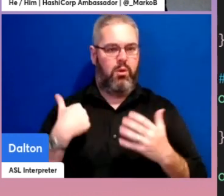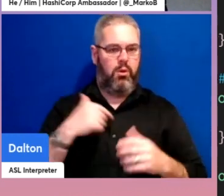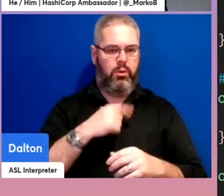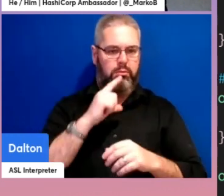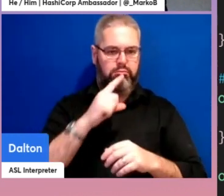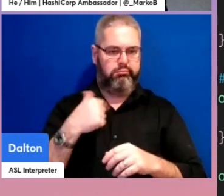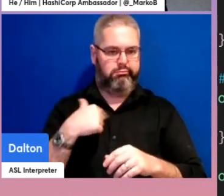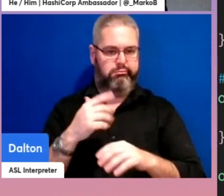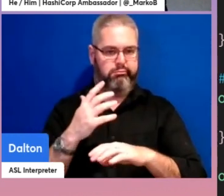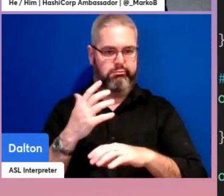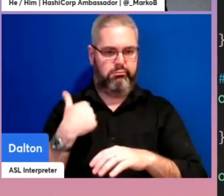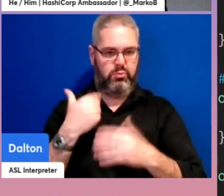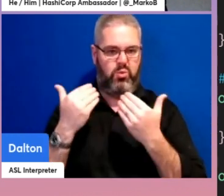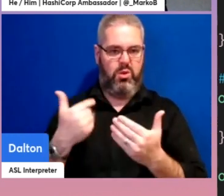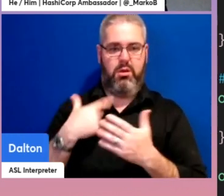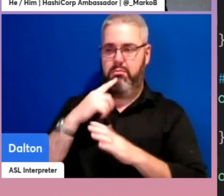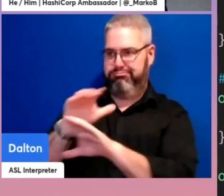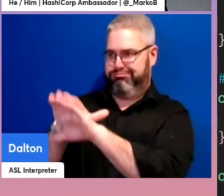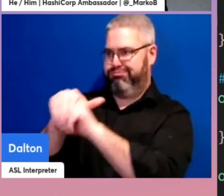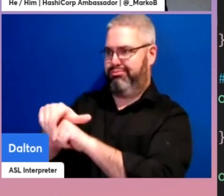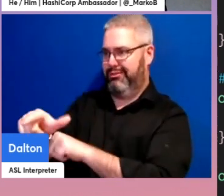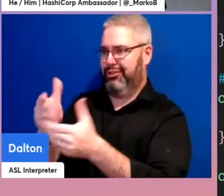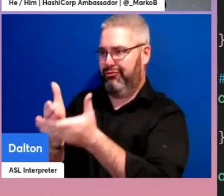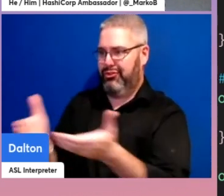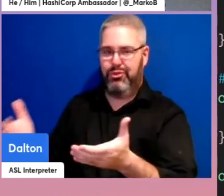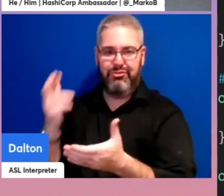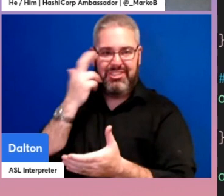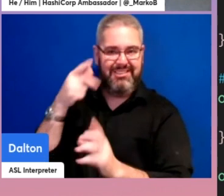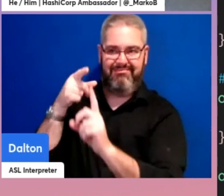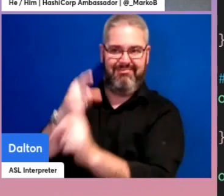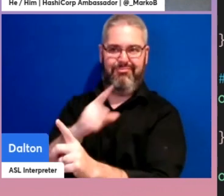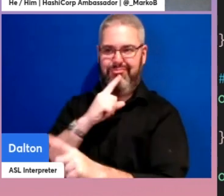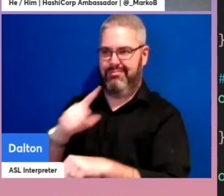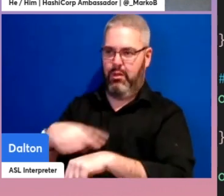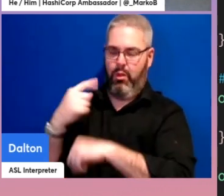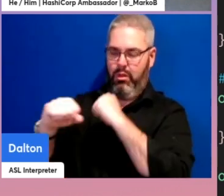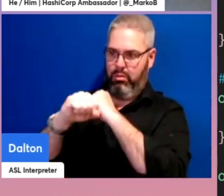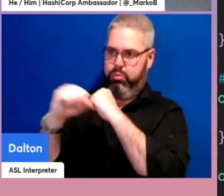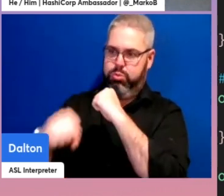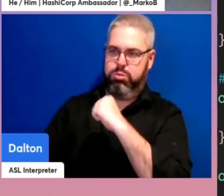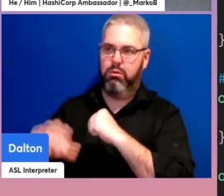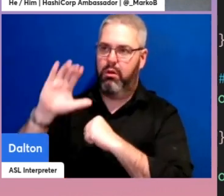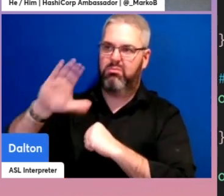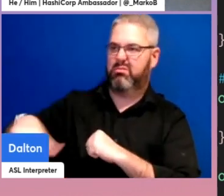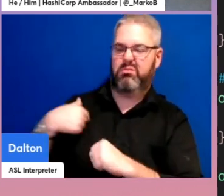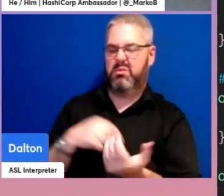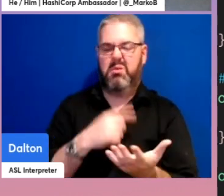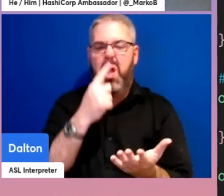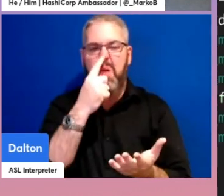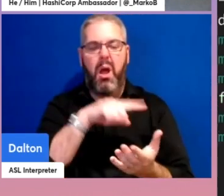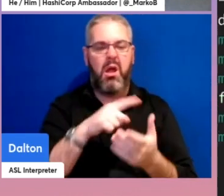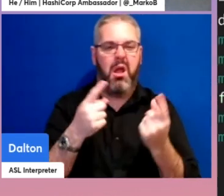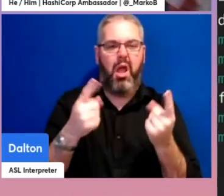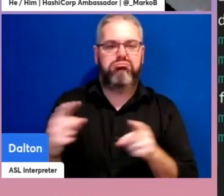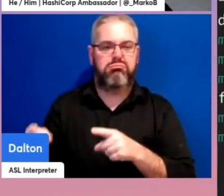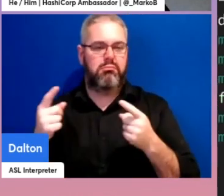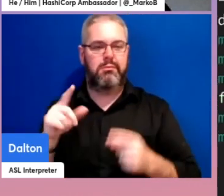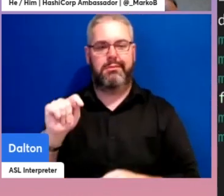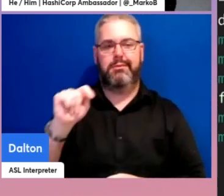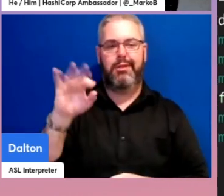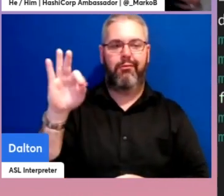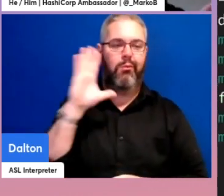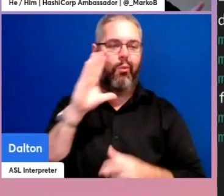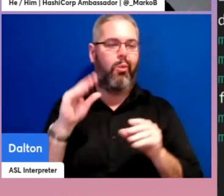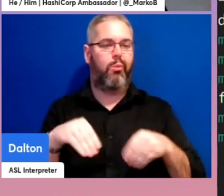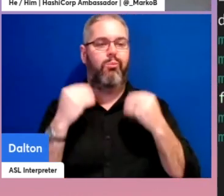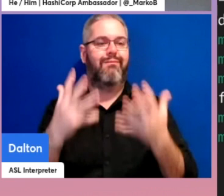for EC2 instance and DB instance, just because that would take really long to take. So it's just gonna be mocked instances. So Terraform is just gonna